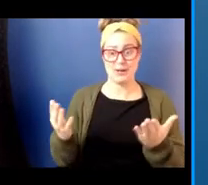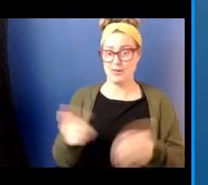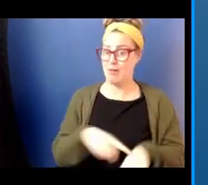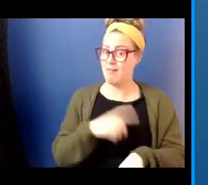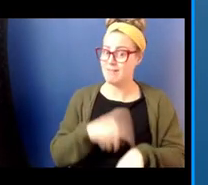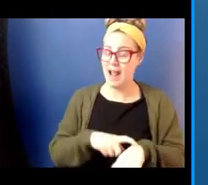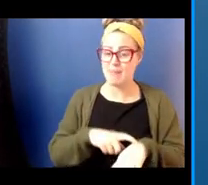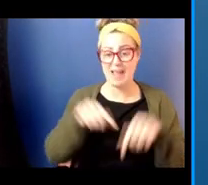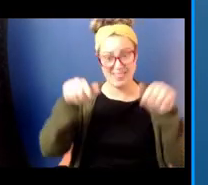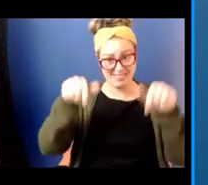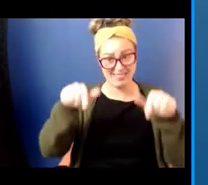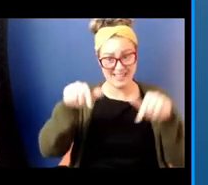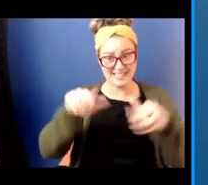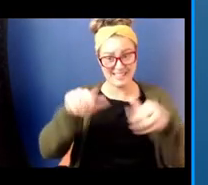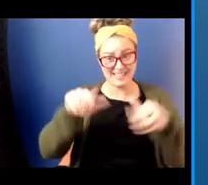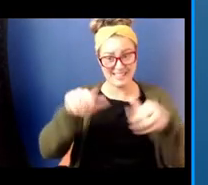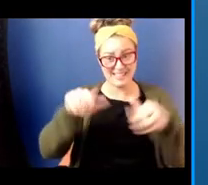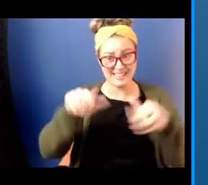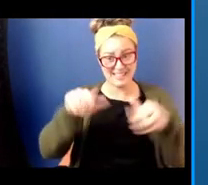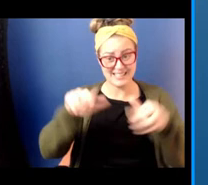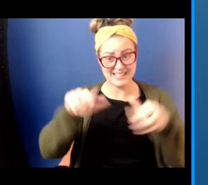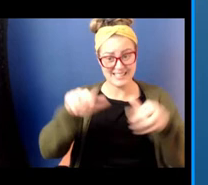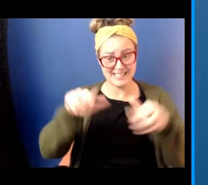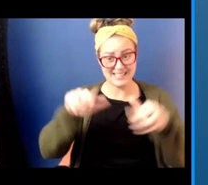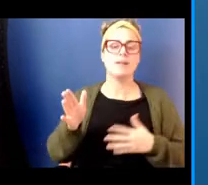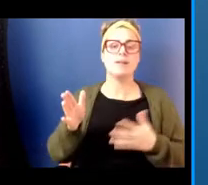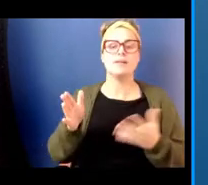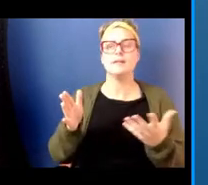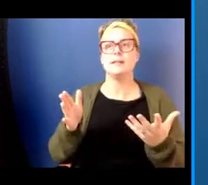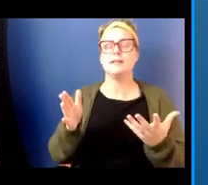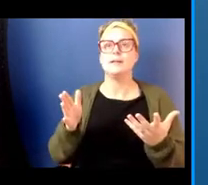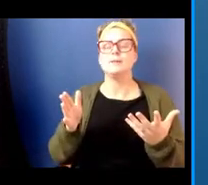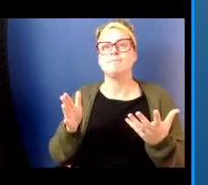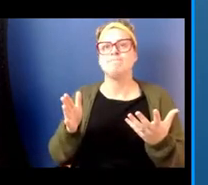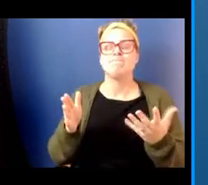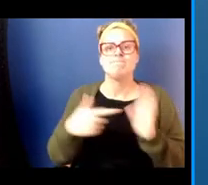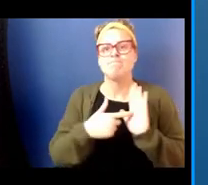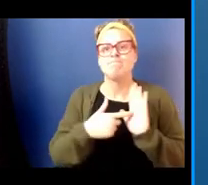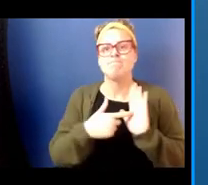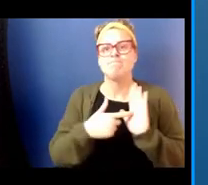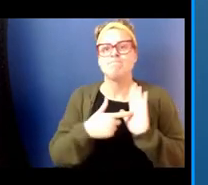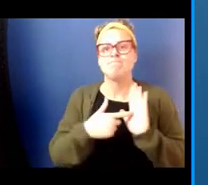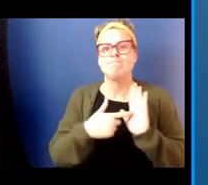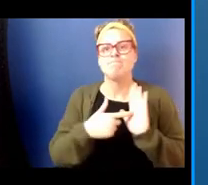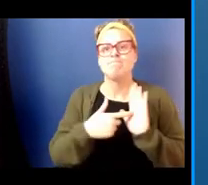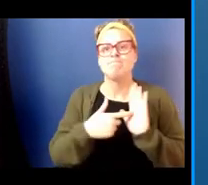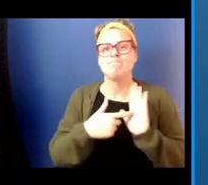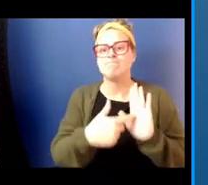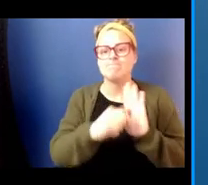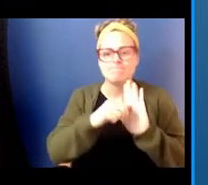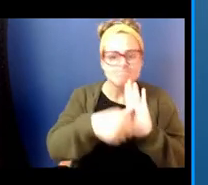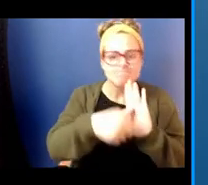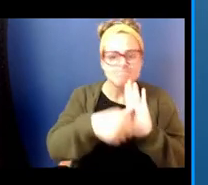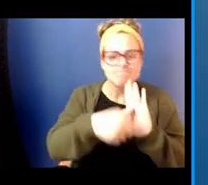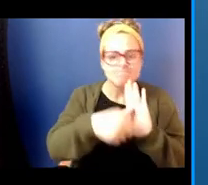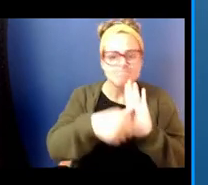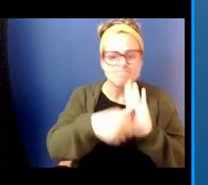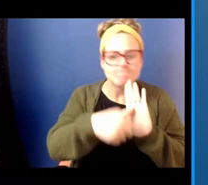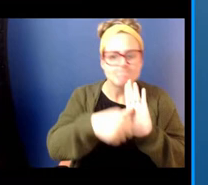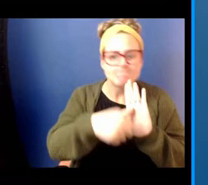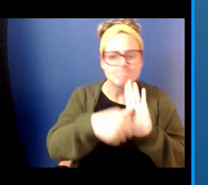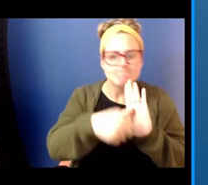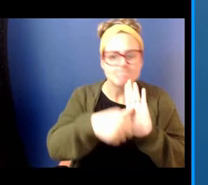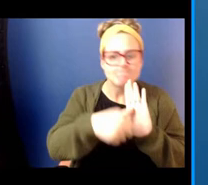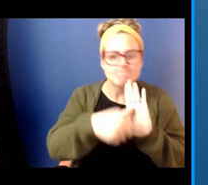me it's going to speak to children where I was born it's going to speak to people who